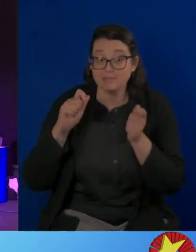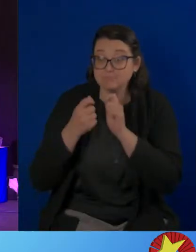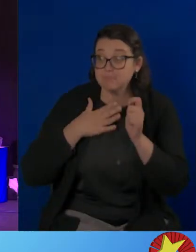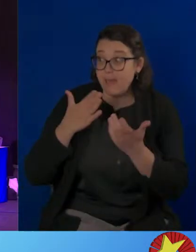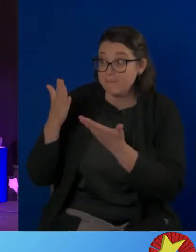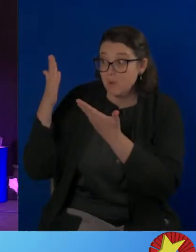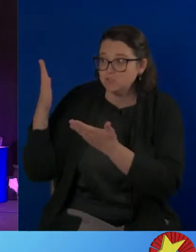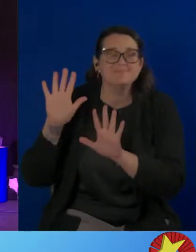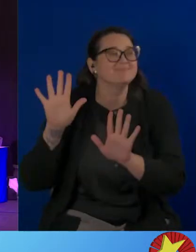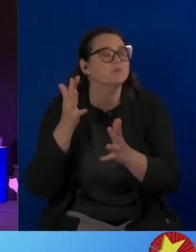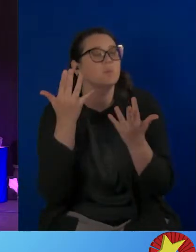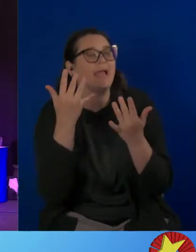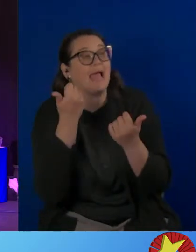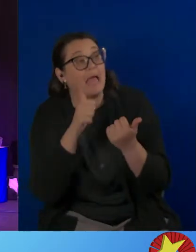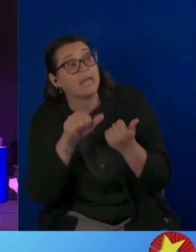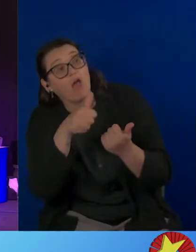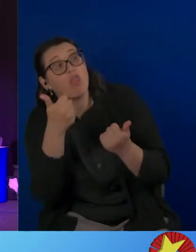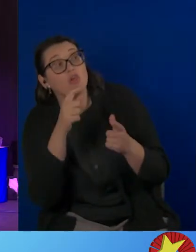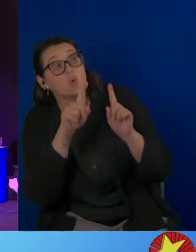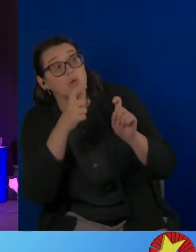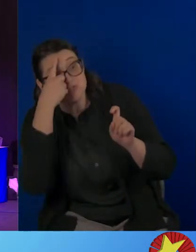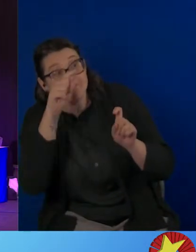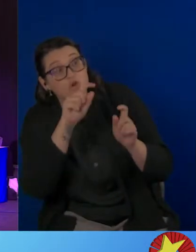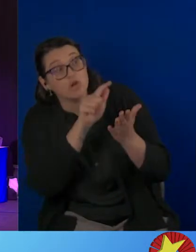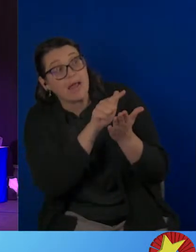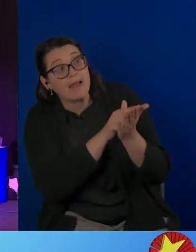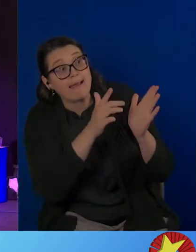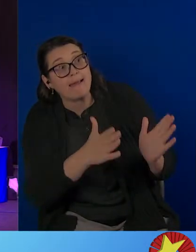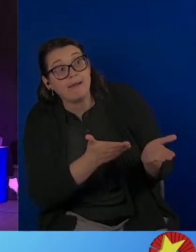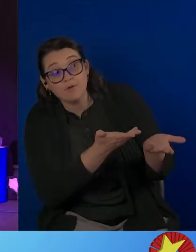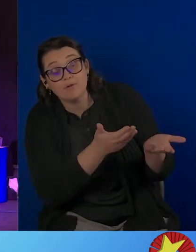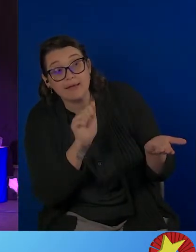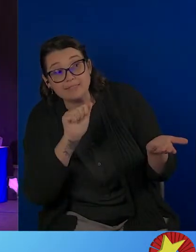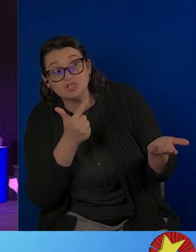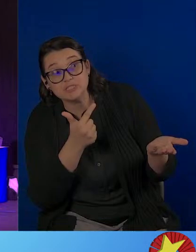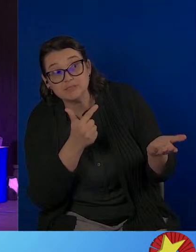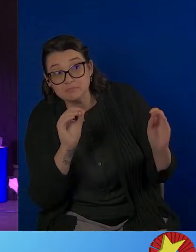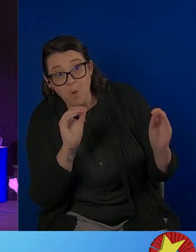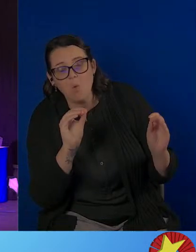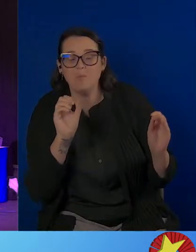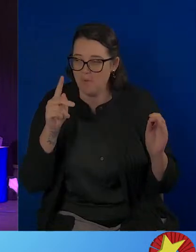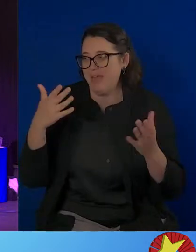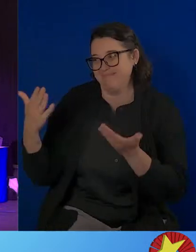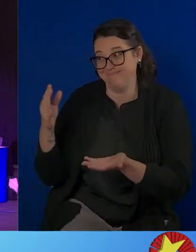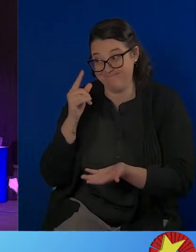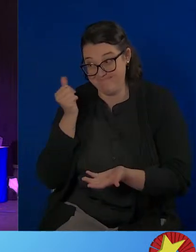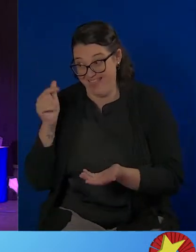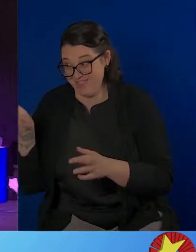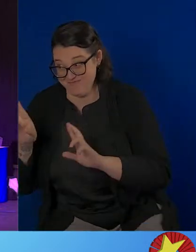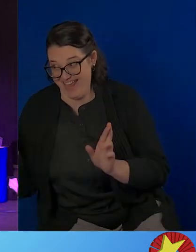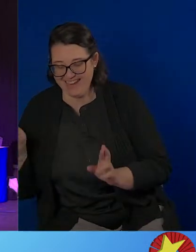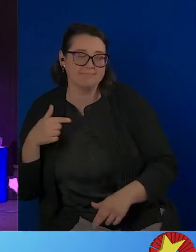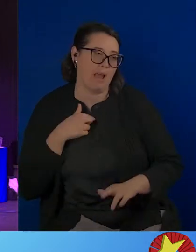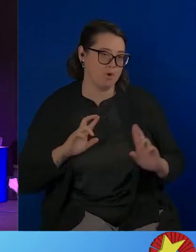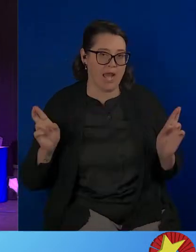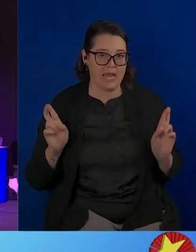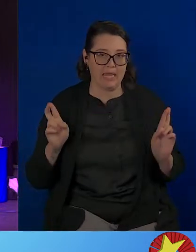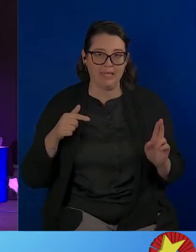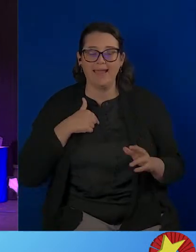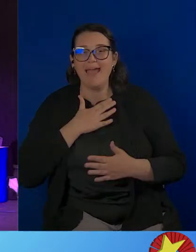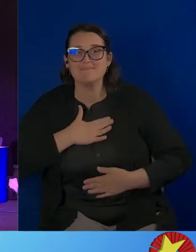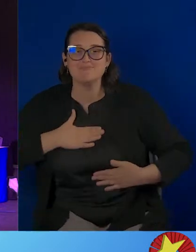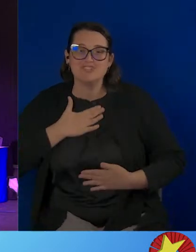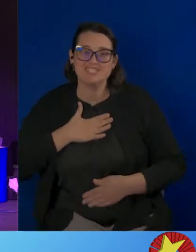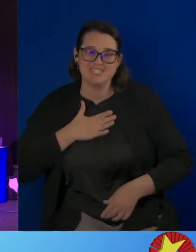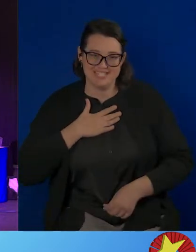Fantastic. Thank you so much. I appreciate it. Thank you. All right. All right, Bill, are you ready to make your motion? I'm ready to make it. Okay. And I appreciate that